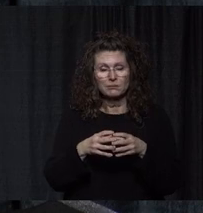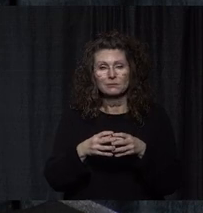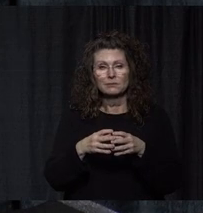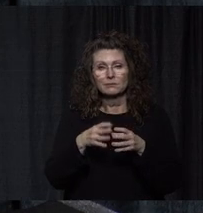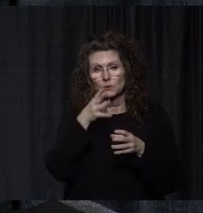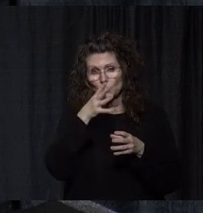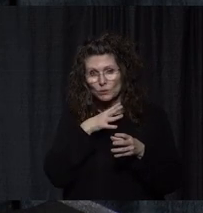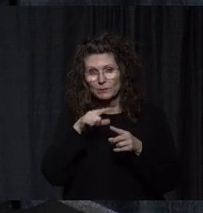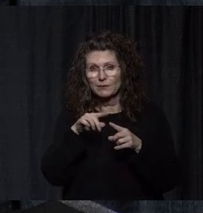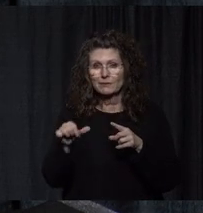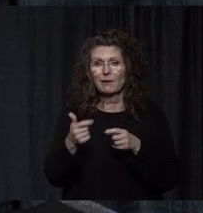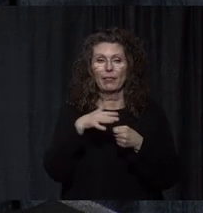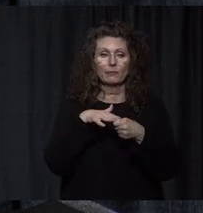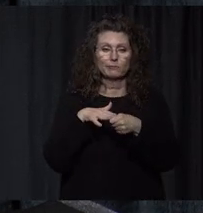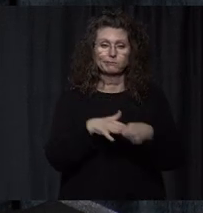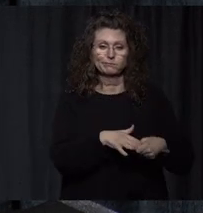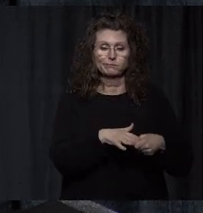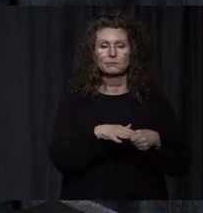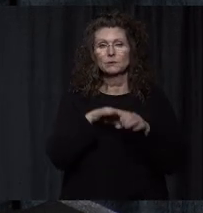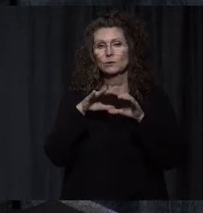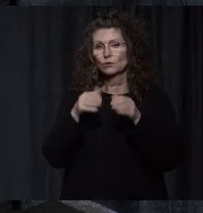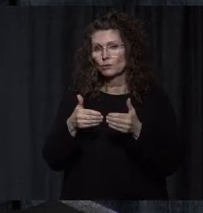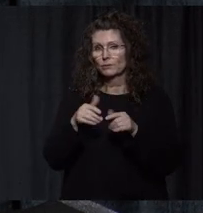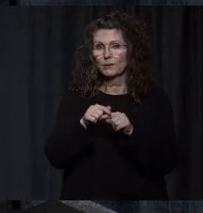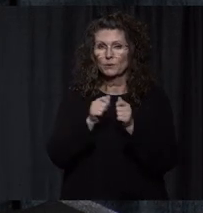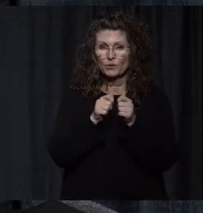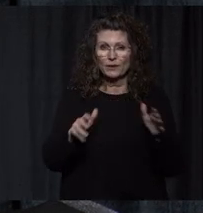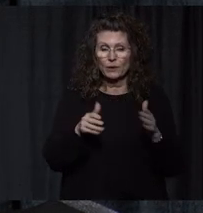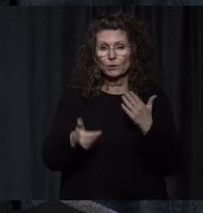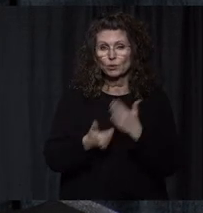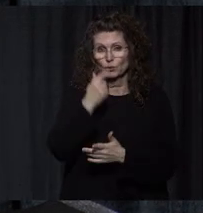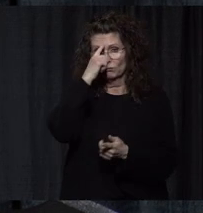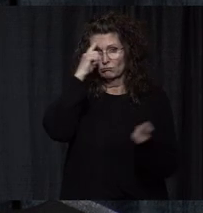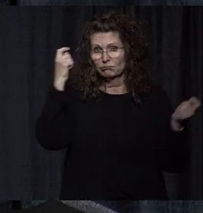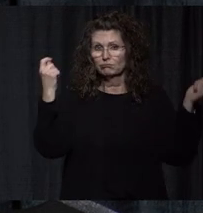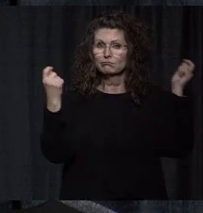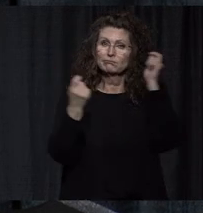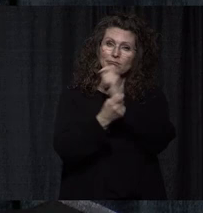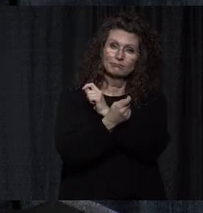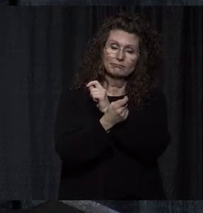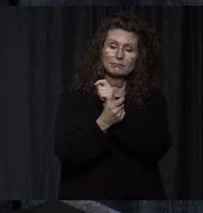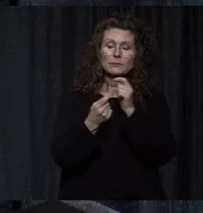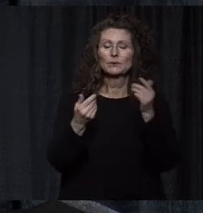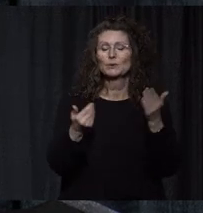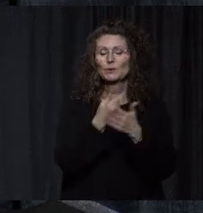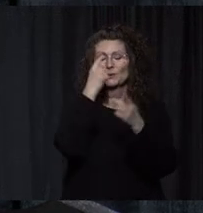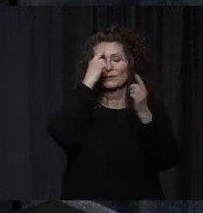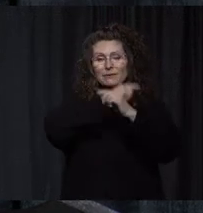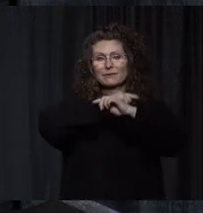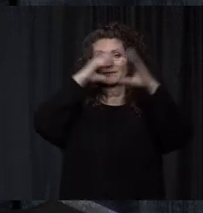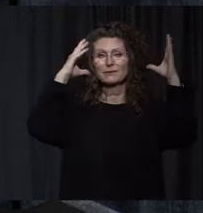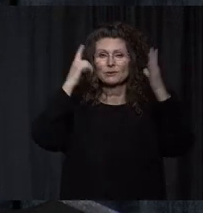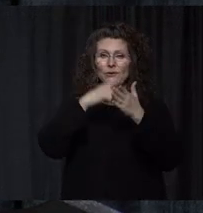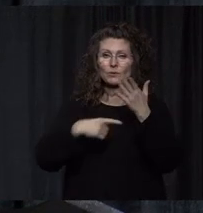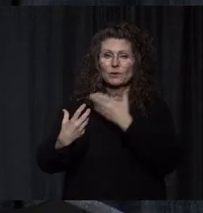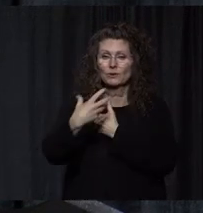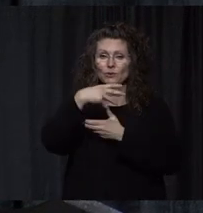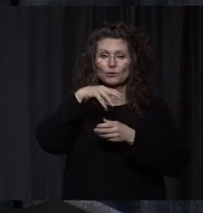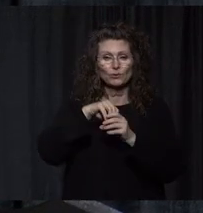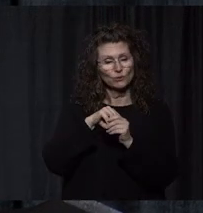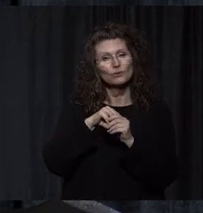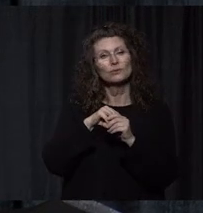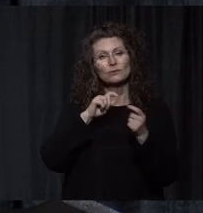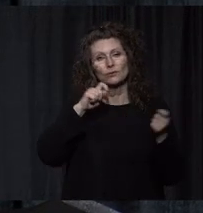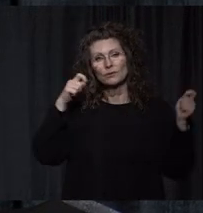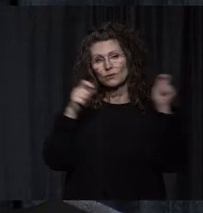groups. But without a new mindset, a new vision of inclusive and